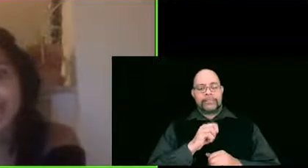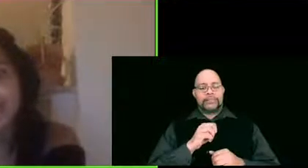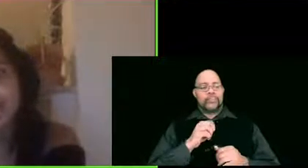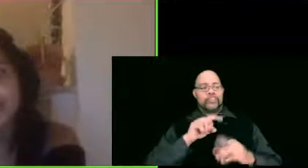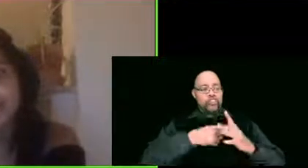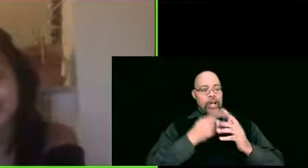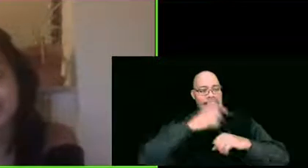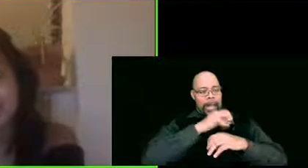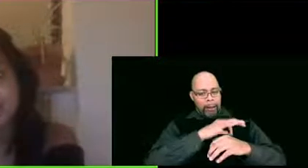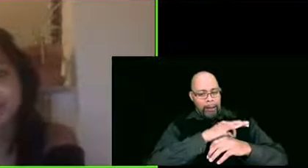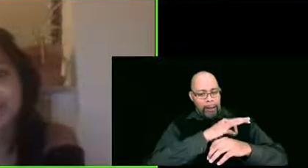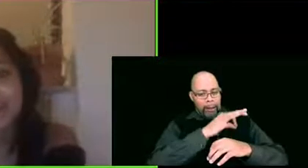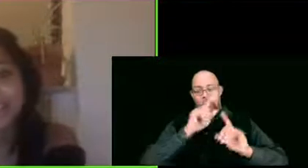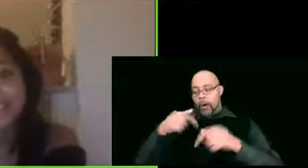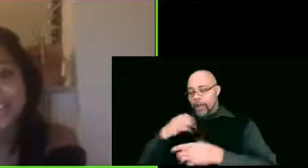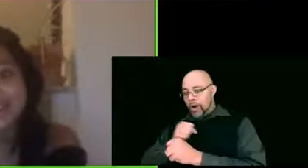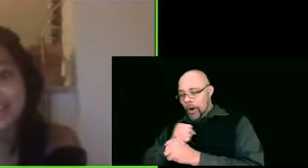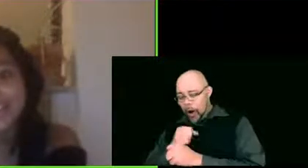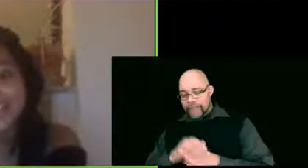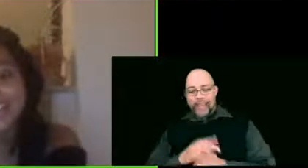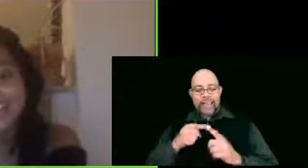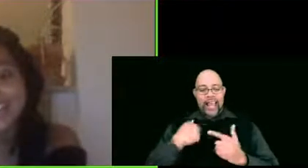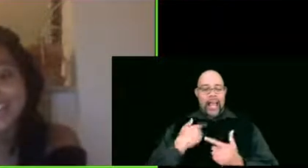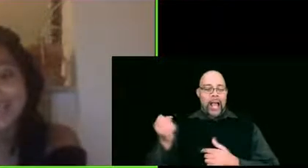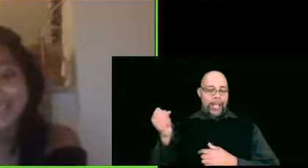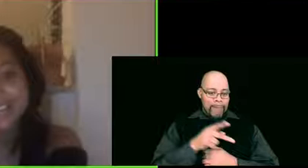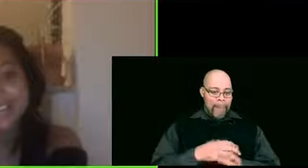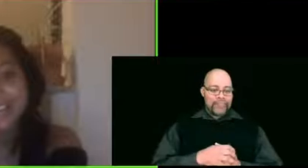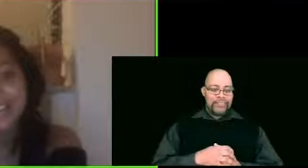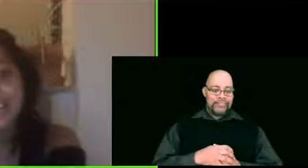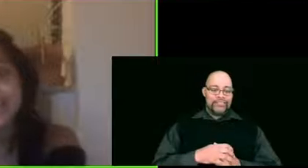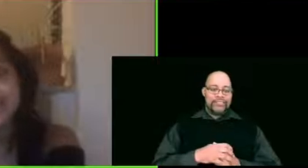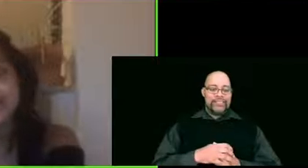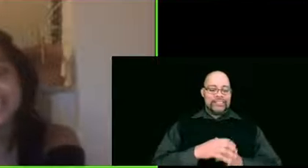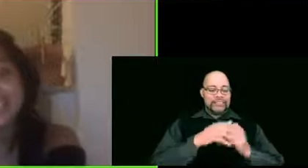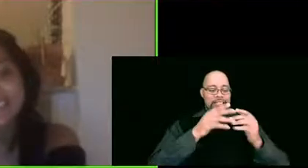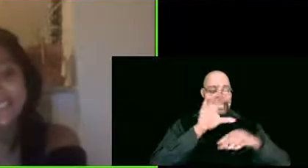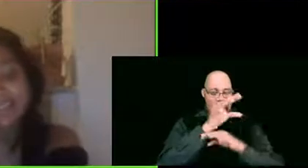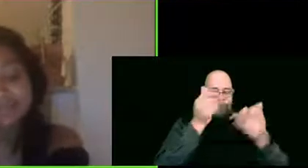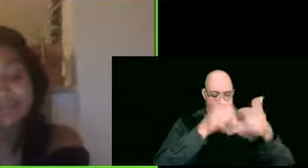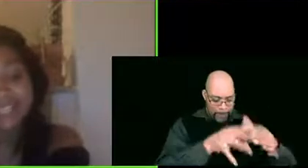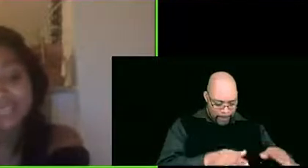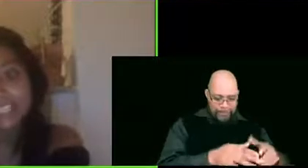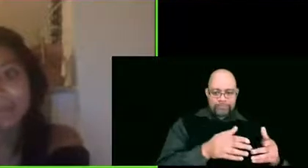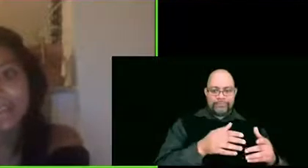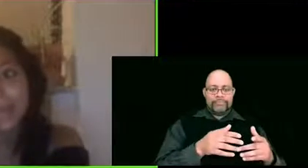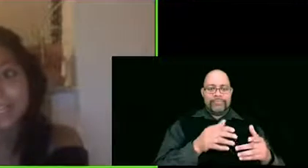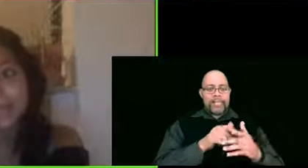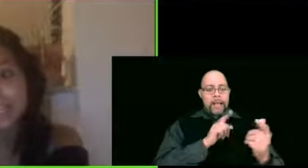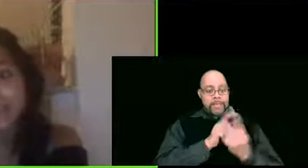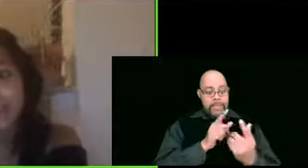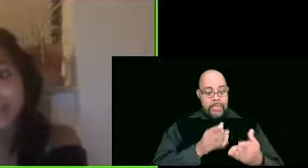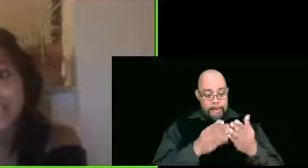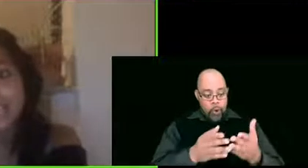lapse. I would start the time lapse running while I was getting coffee, and then I would come back, break down the time